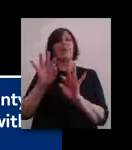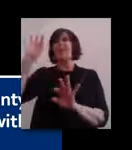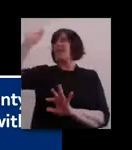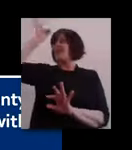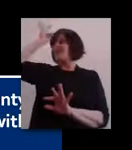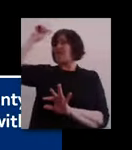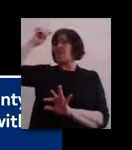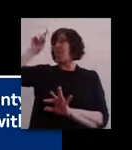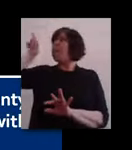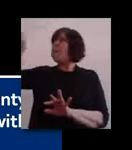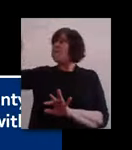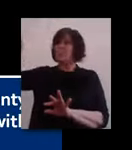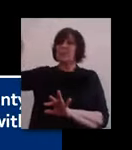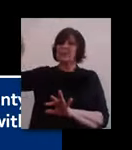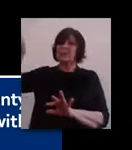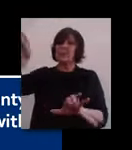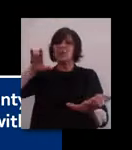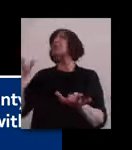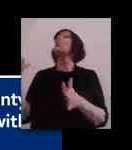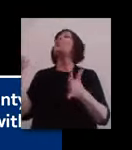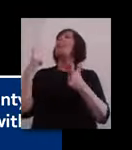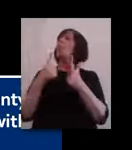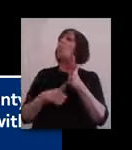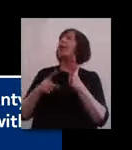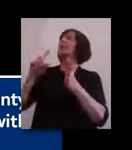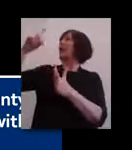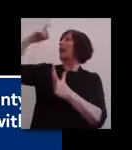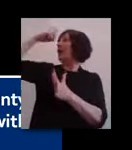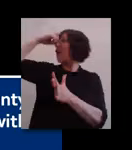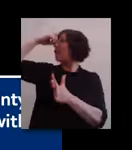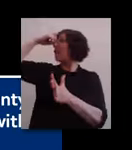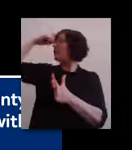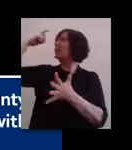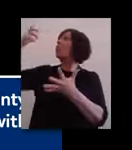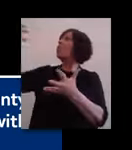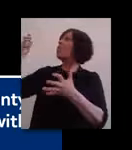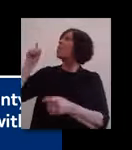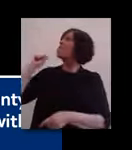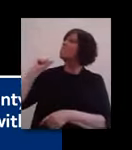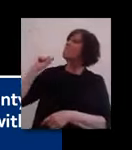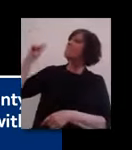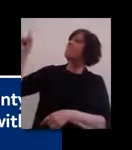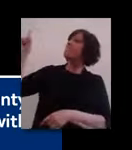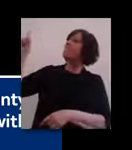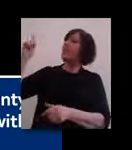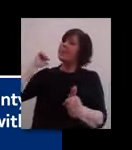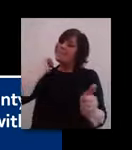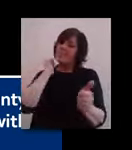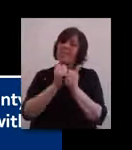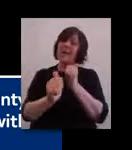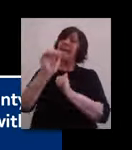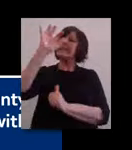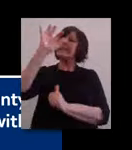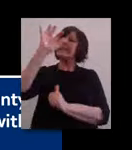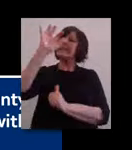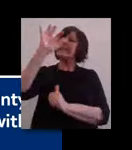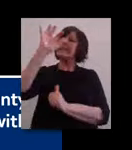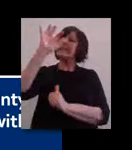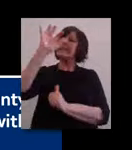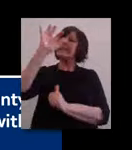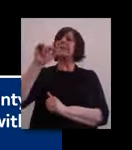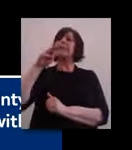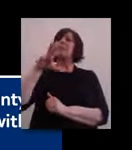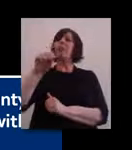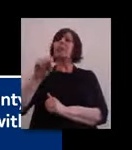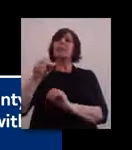number of us in governments across the United States are calling for, which is passage of the federal stimulus package number 4. The